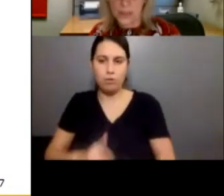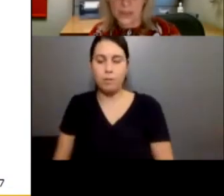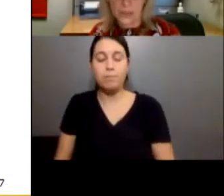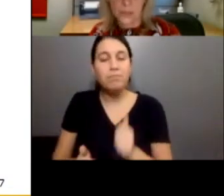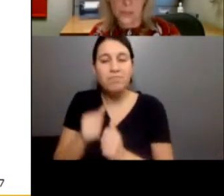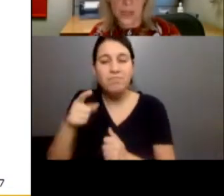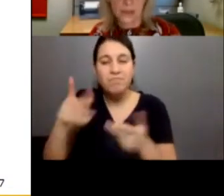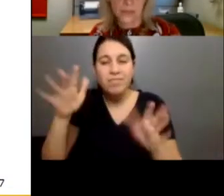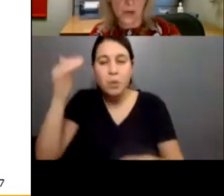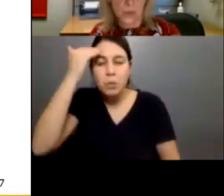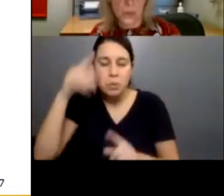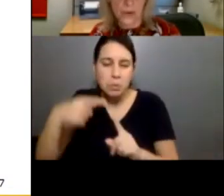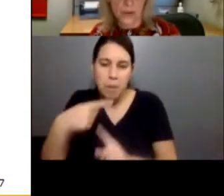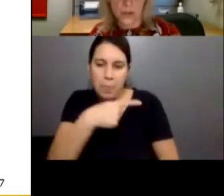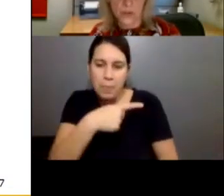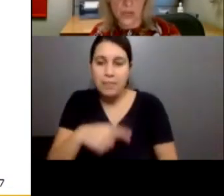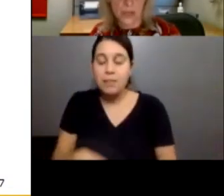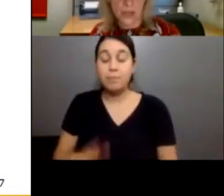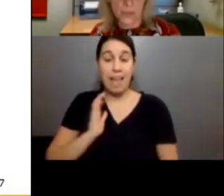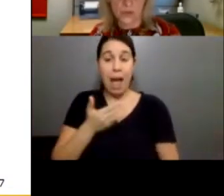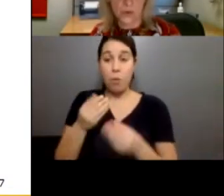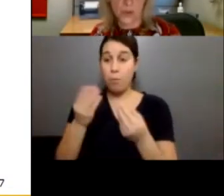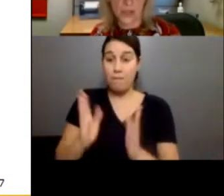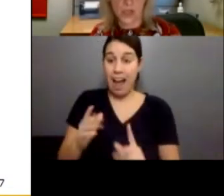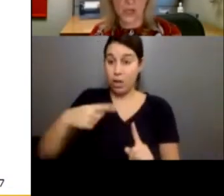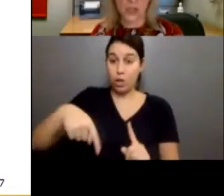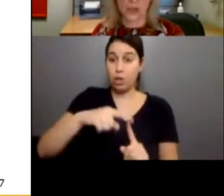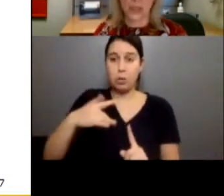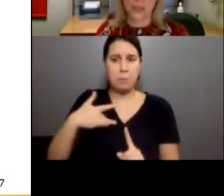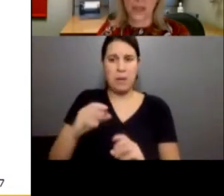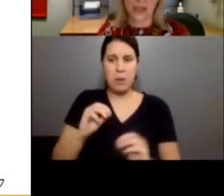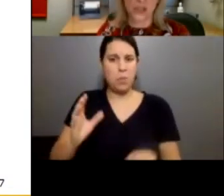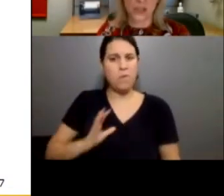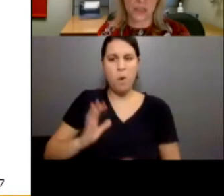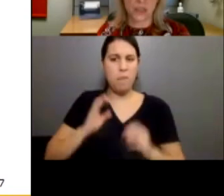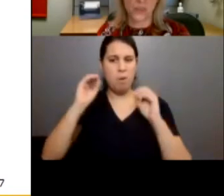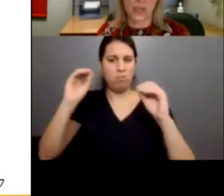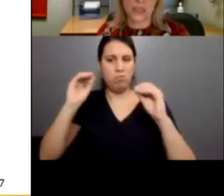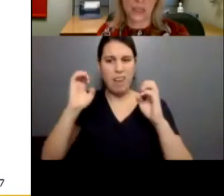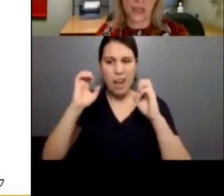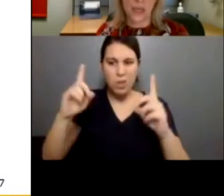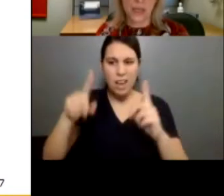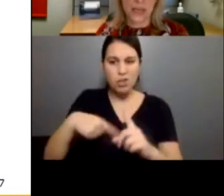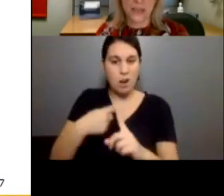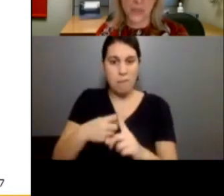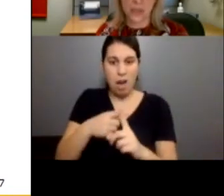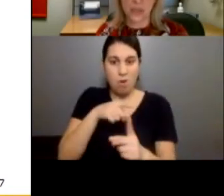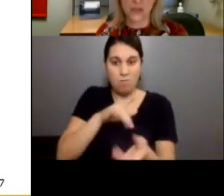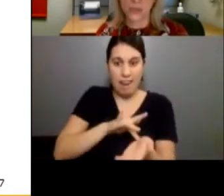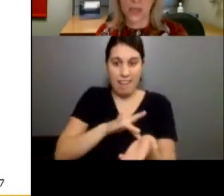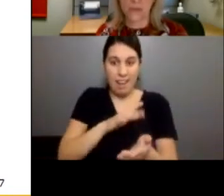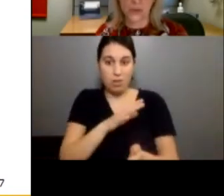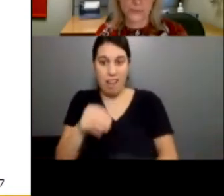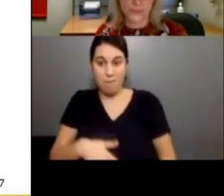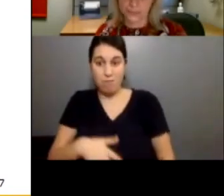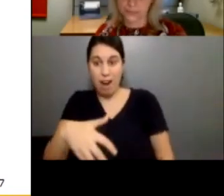all about this, but for our providers who do not get much formal education about these medications in pregnancy, it has been